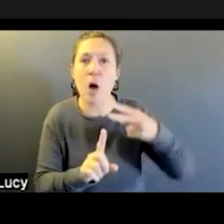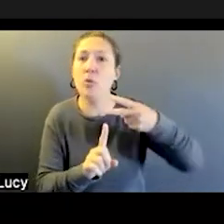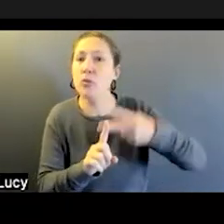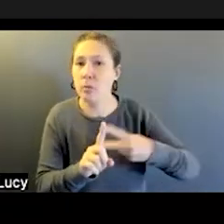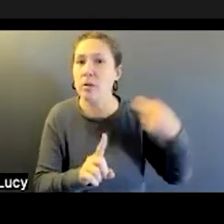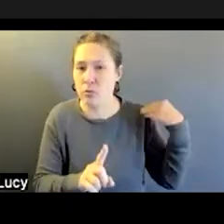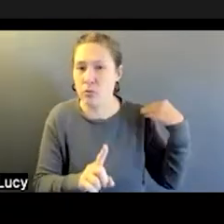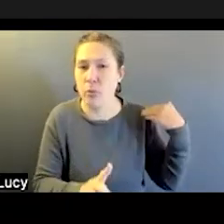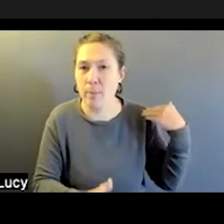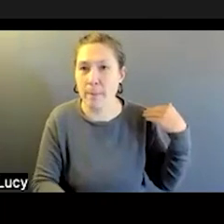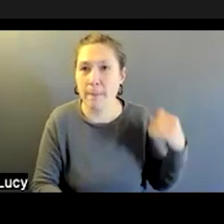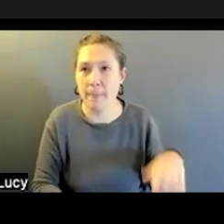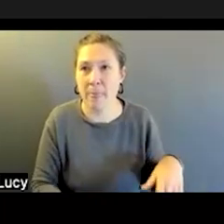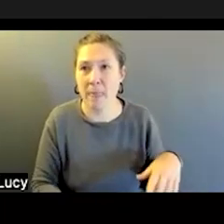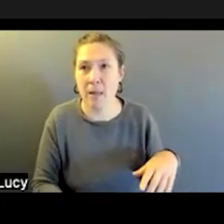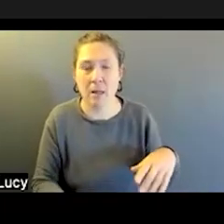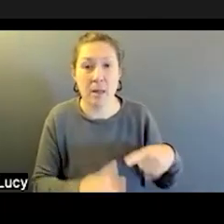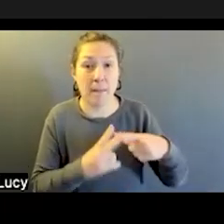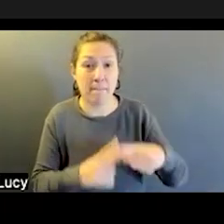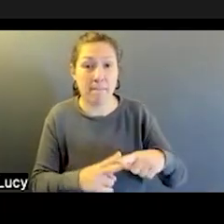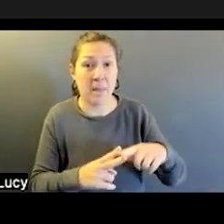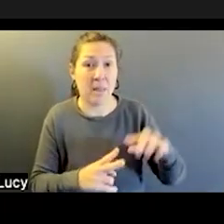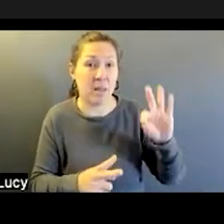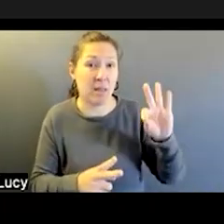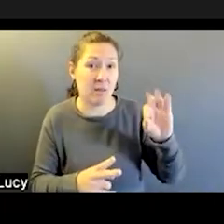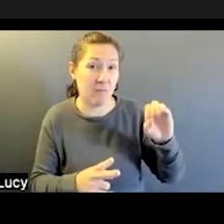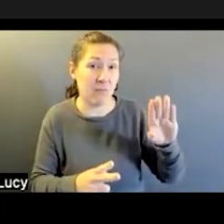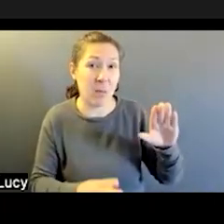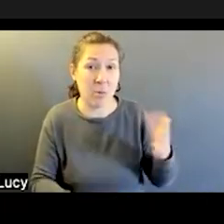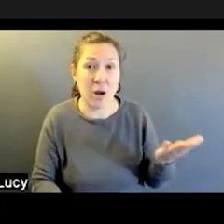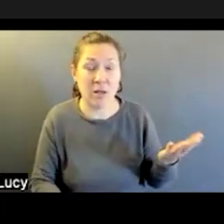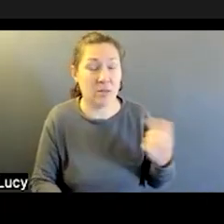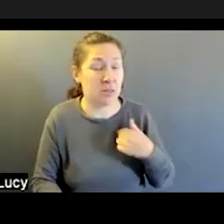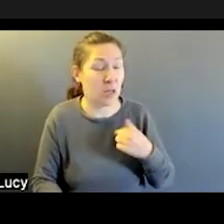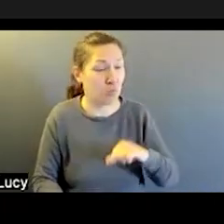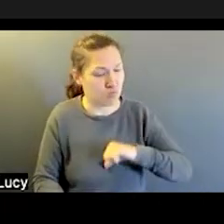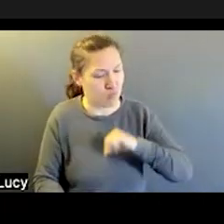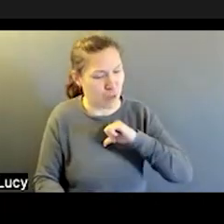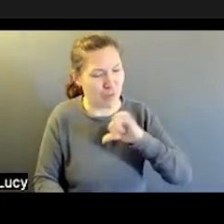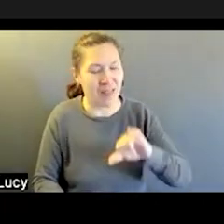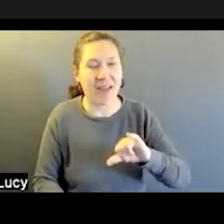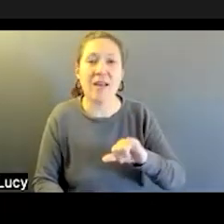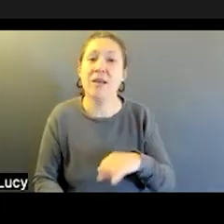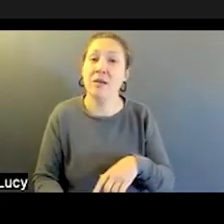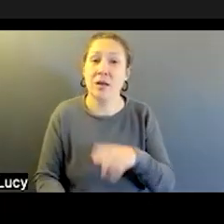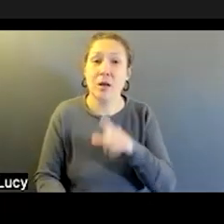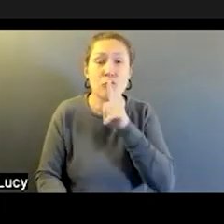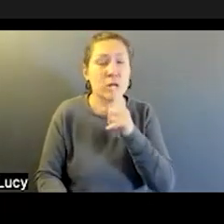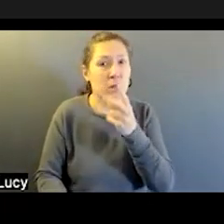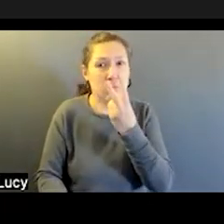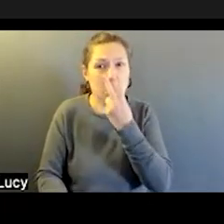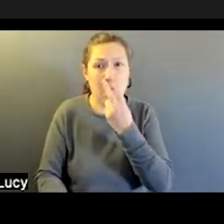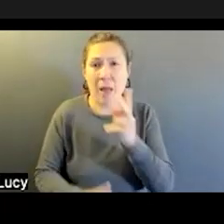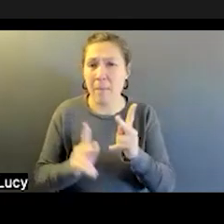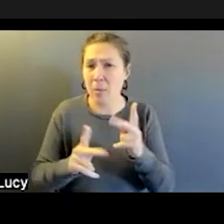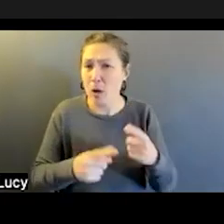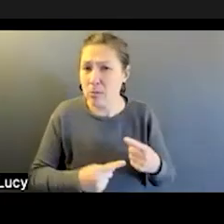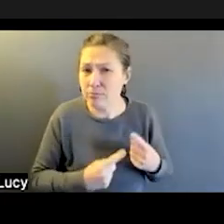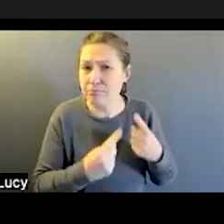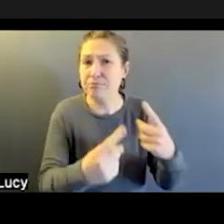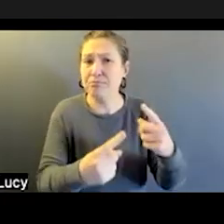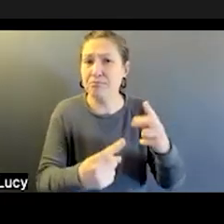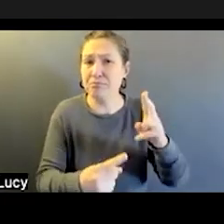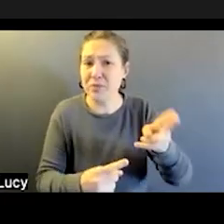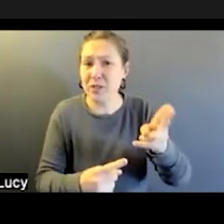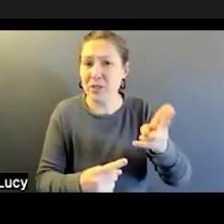of February this year. We have seen blind people throughout history. This afternoon, this